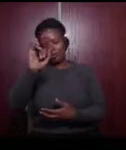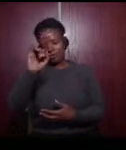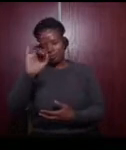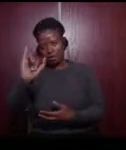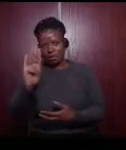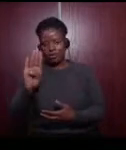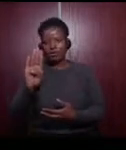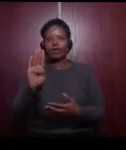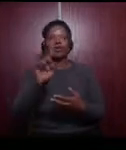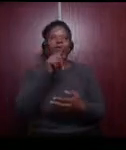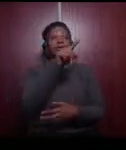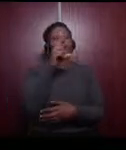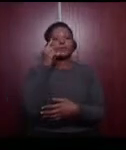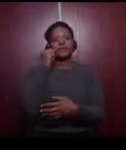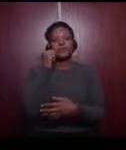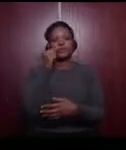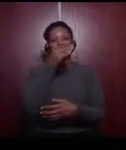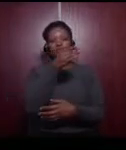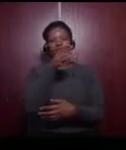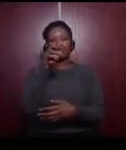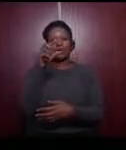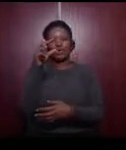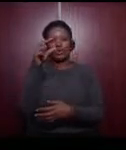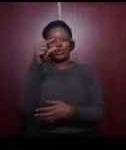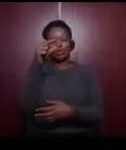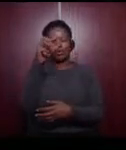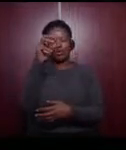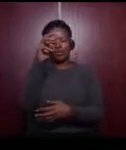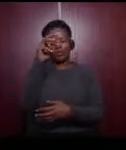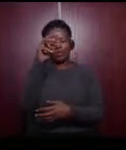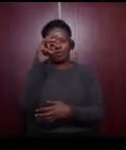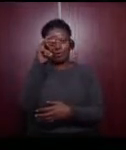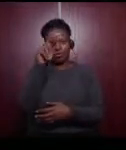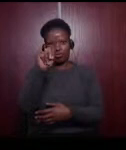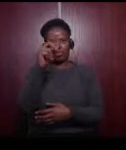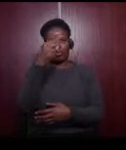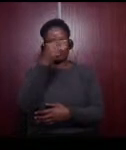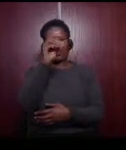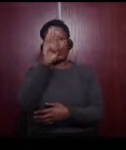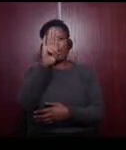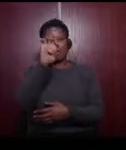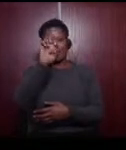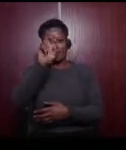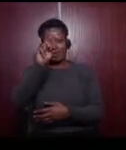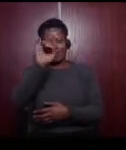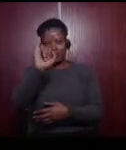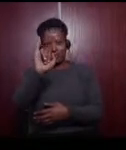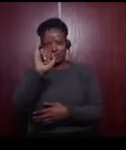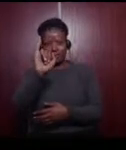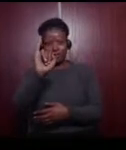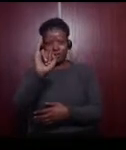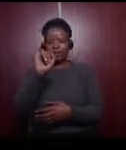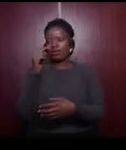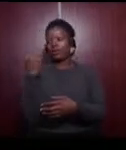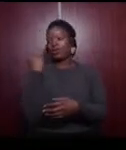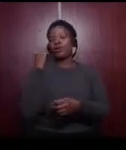Ngubeni. Yeah, so bengifuna ukuchecka nje na ukuthi besina during COVID